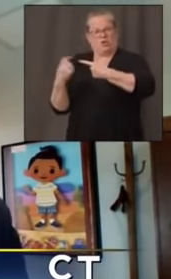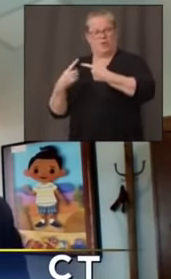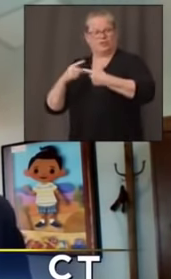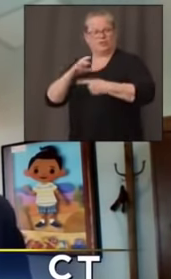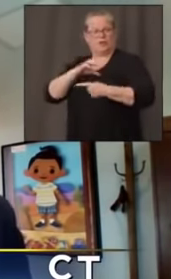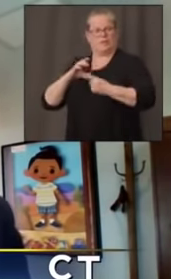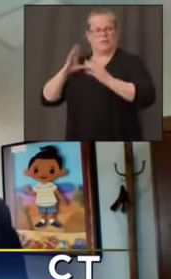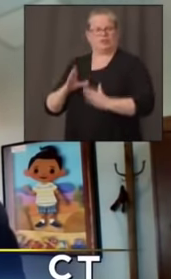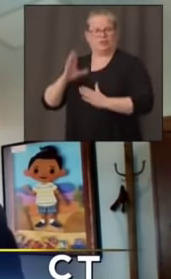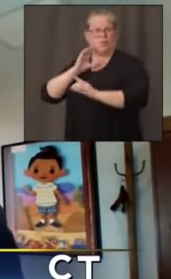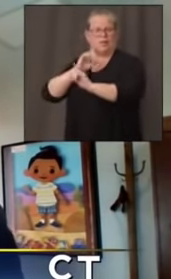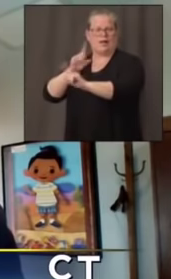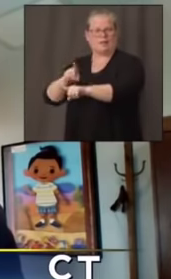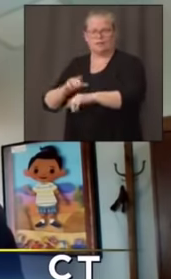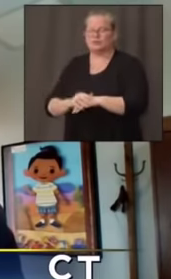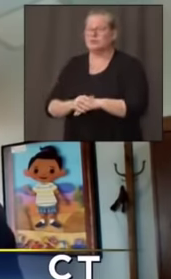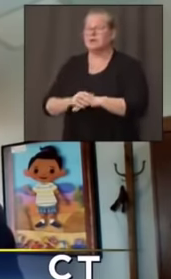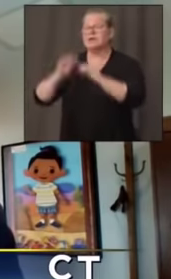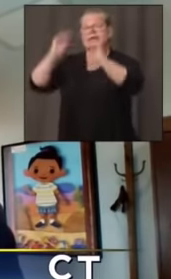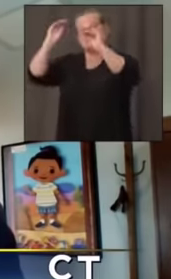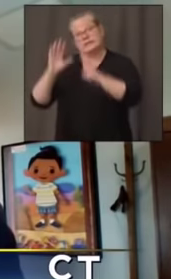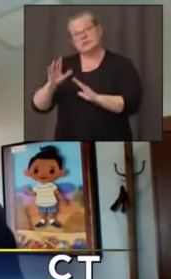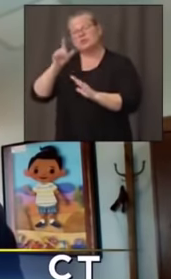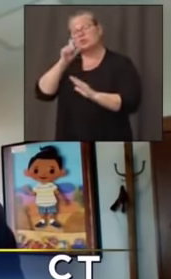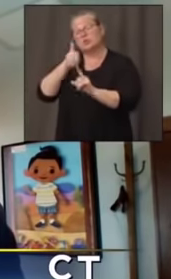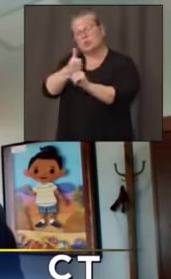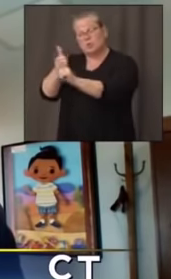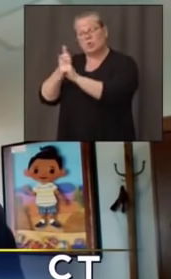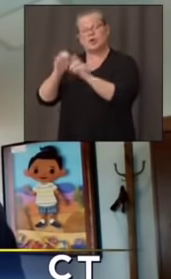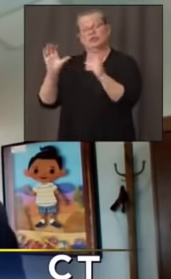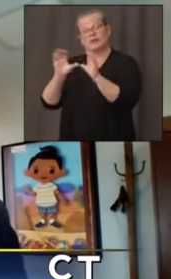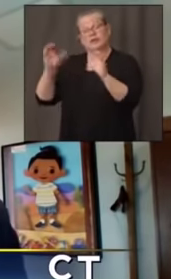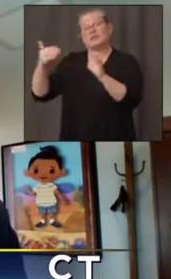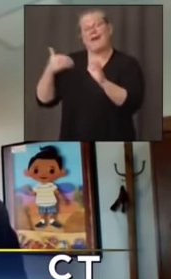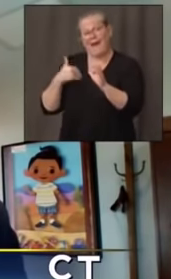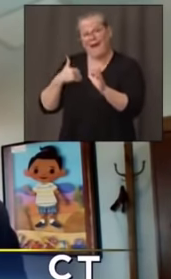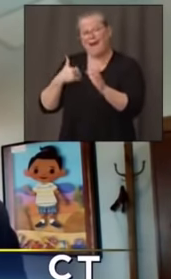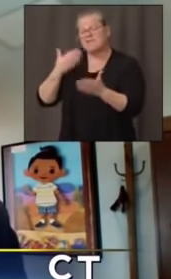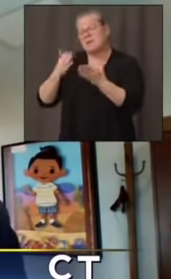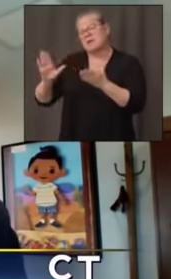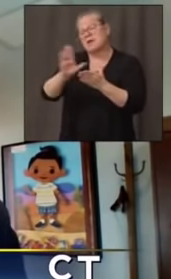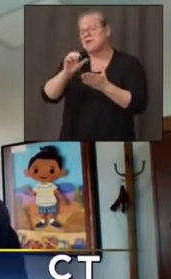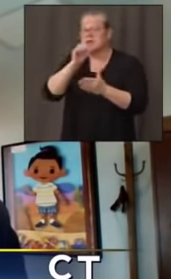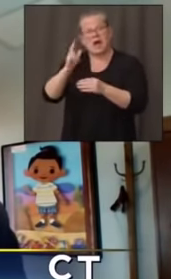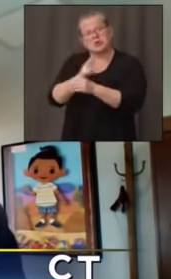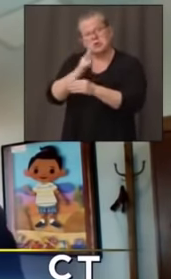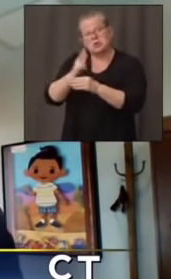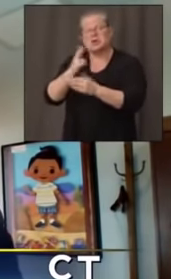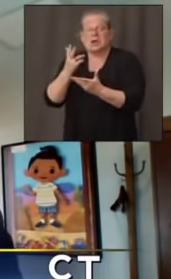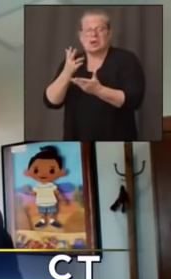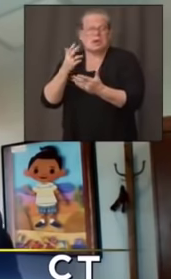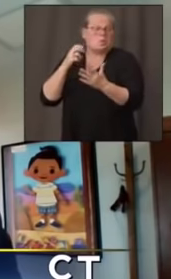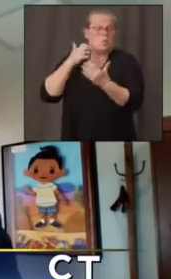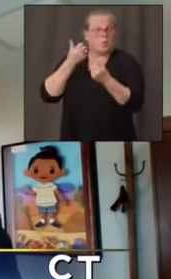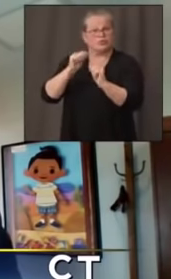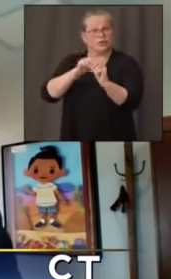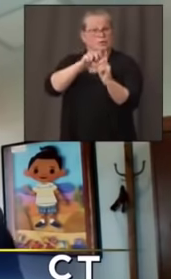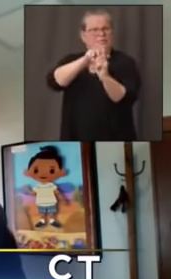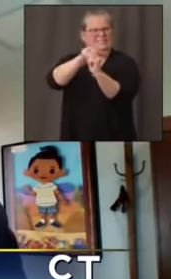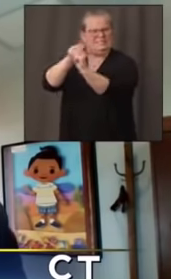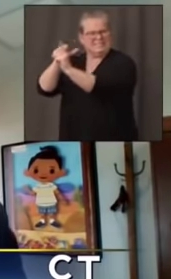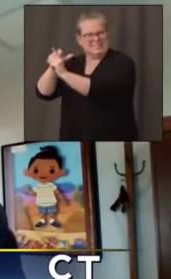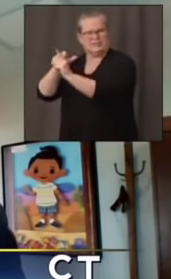have certification but are not necessarily using it. We're providing that information to districts so that they can have a